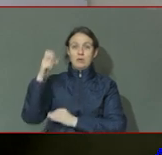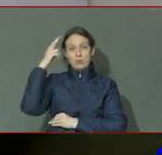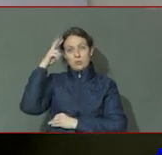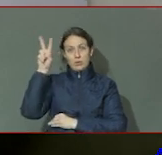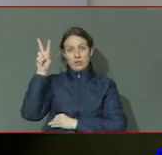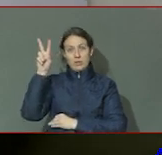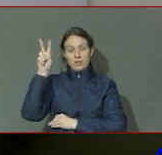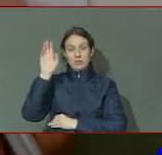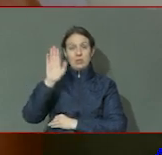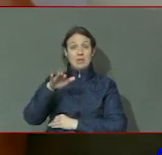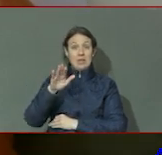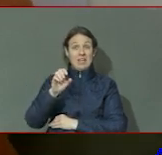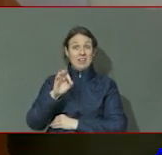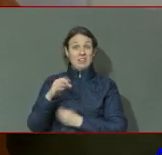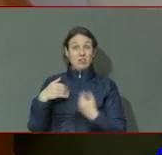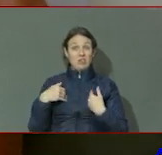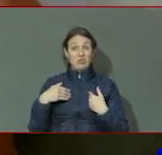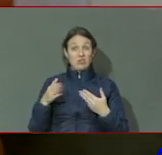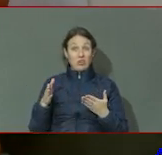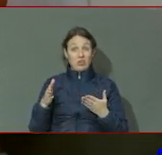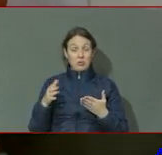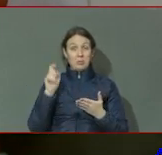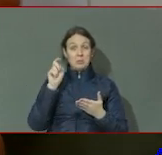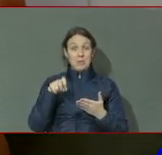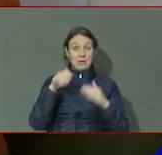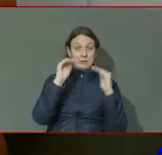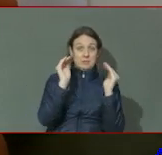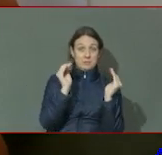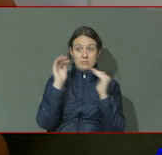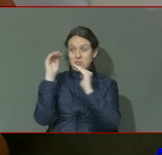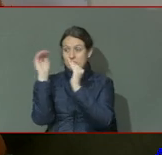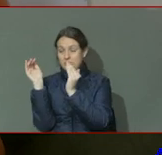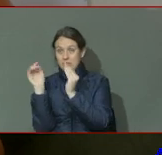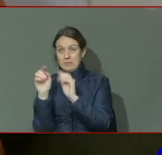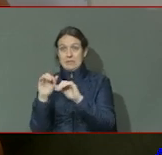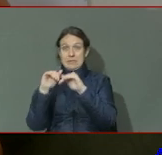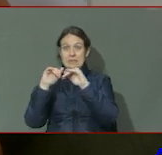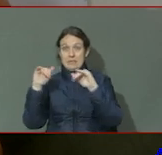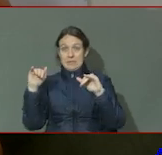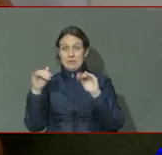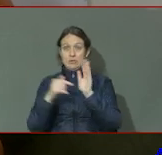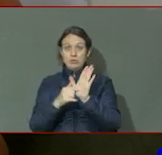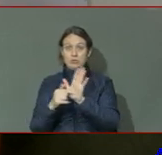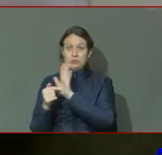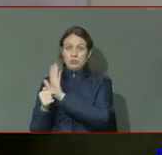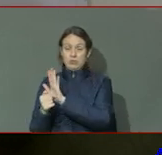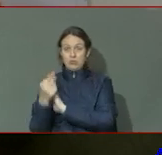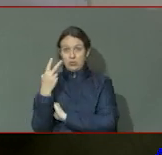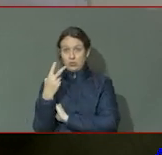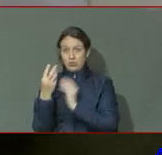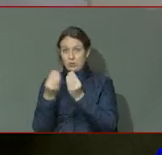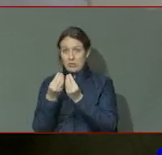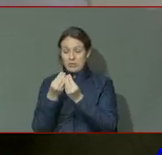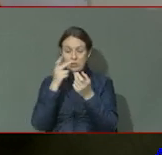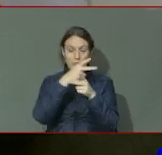please, initially, you have to put them in separately because there's 2 things at the top of the equation. I want